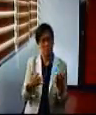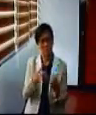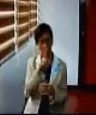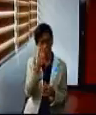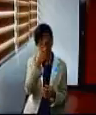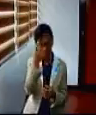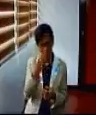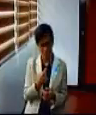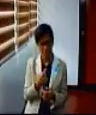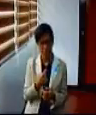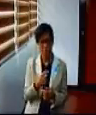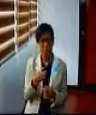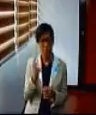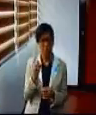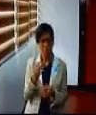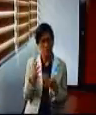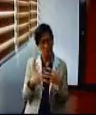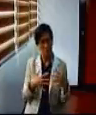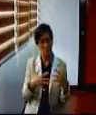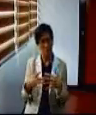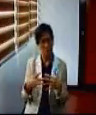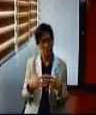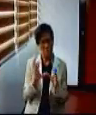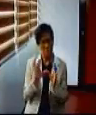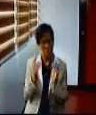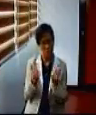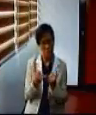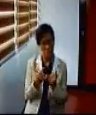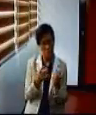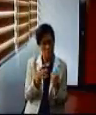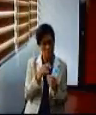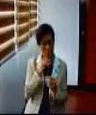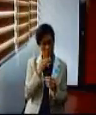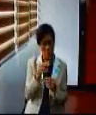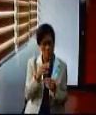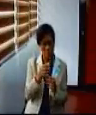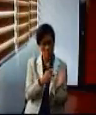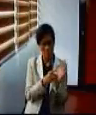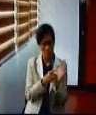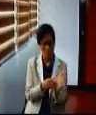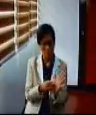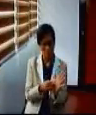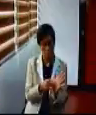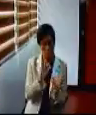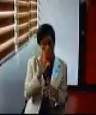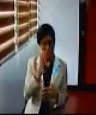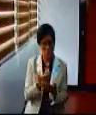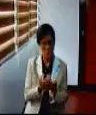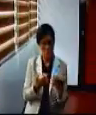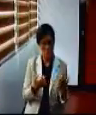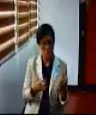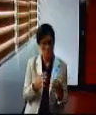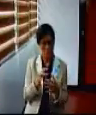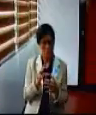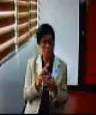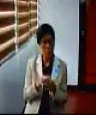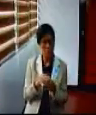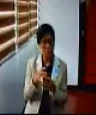was whether a company that does not demonstrate the five elements of due